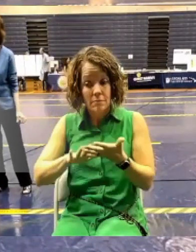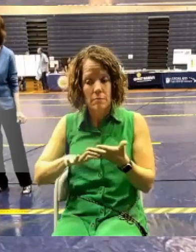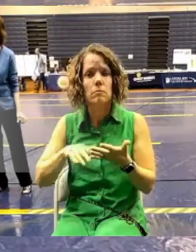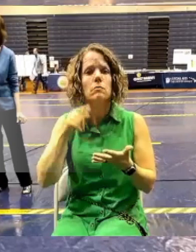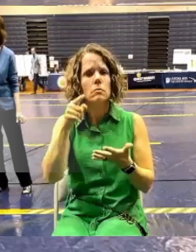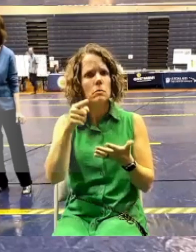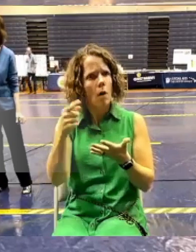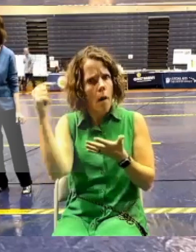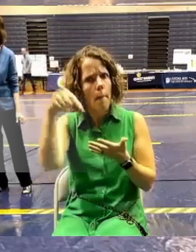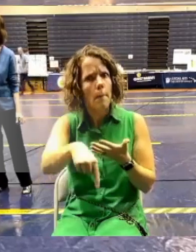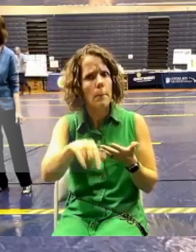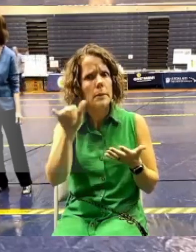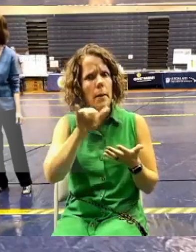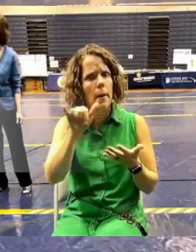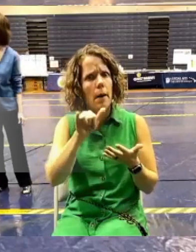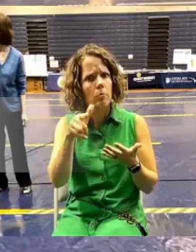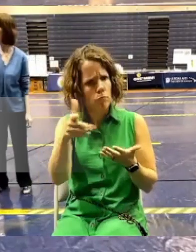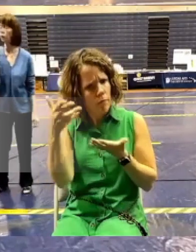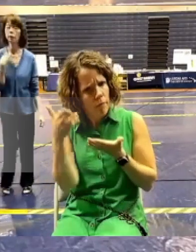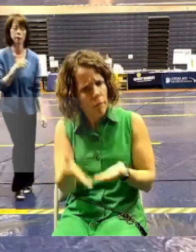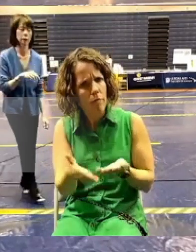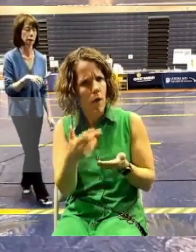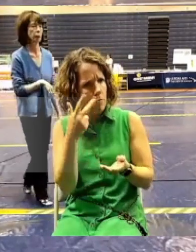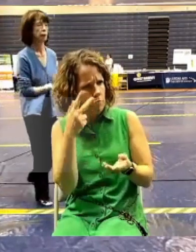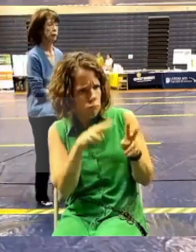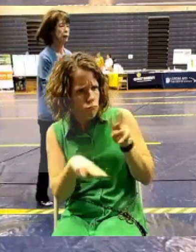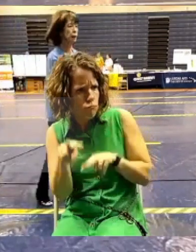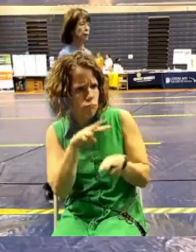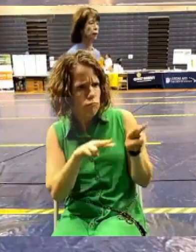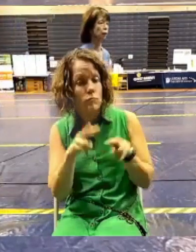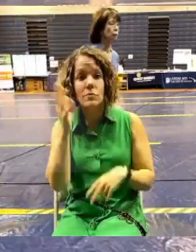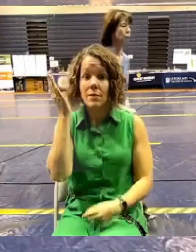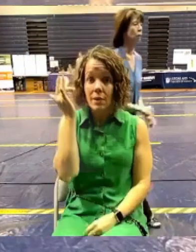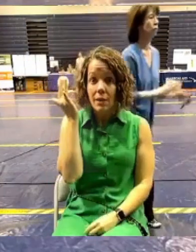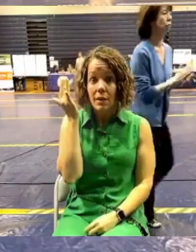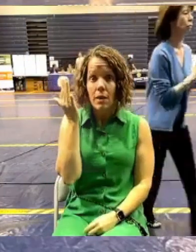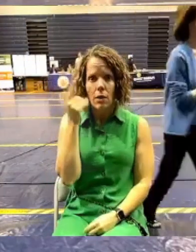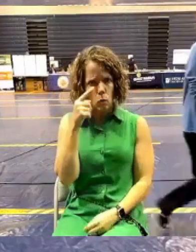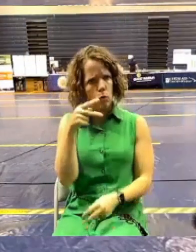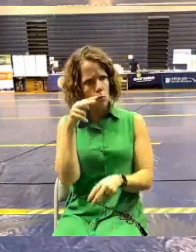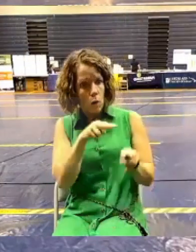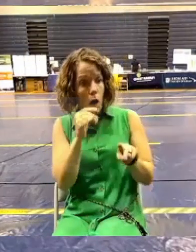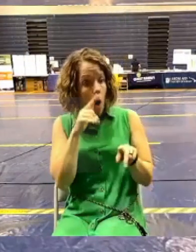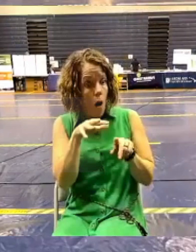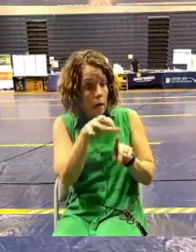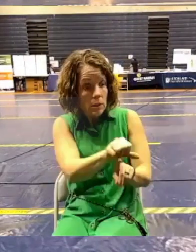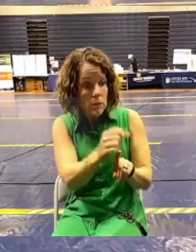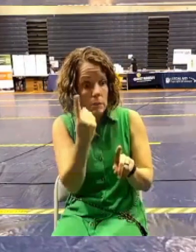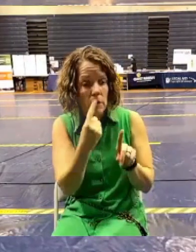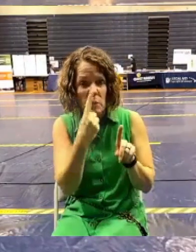So just wanted to share that with you folks. Thank you.